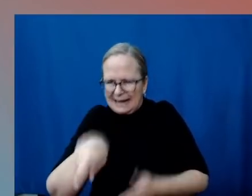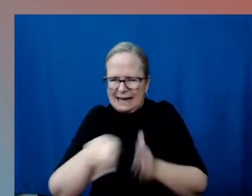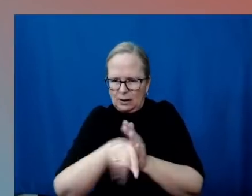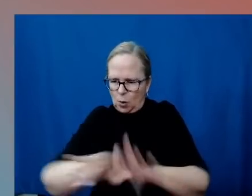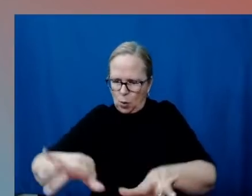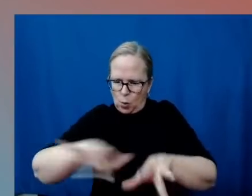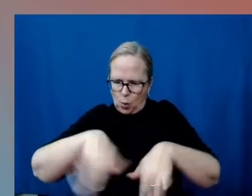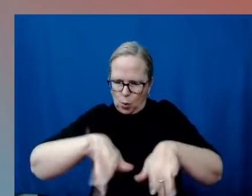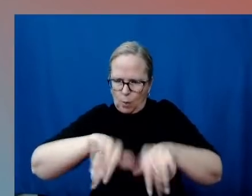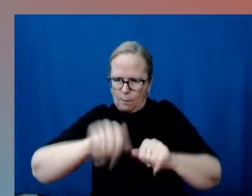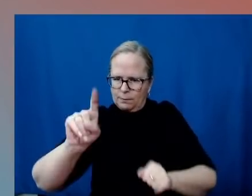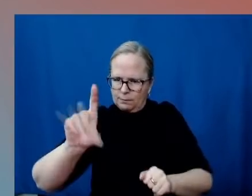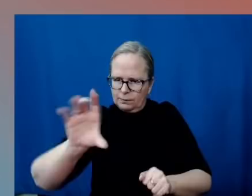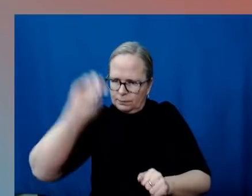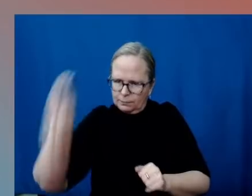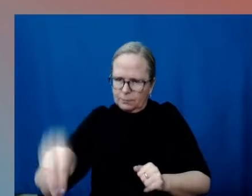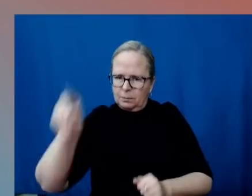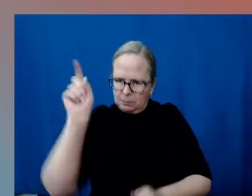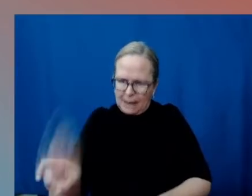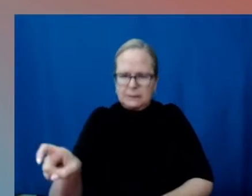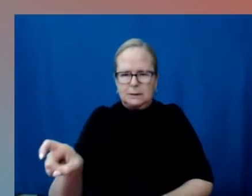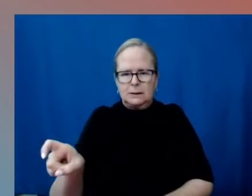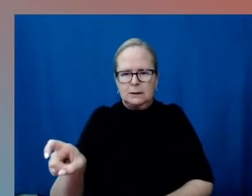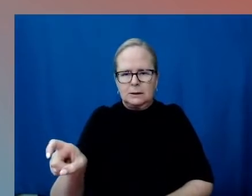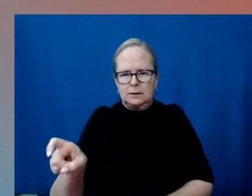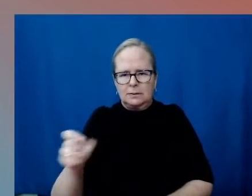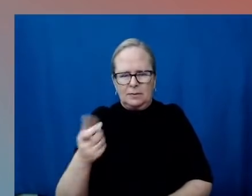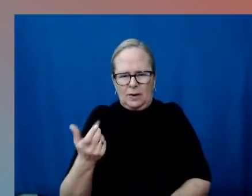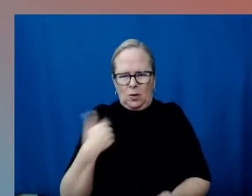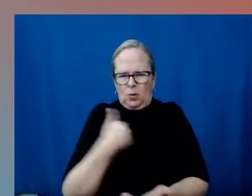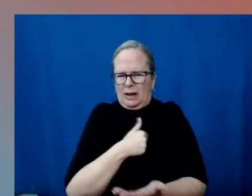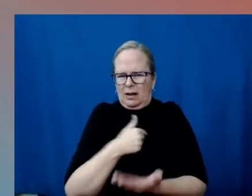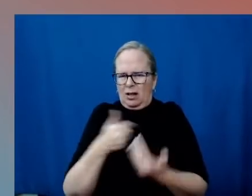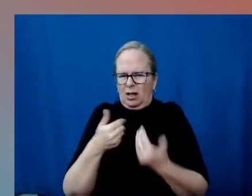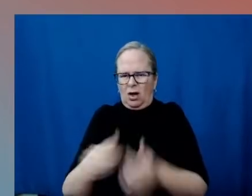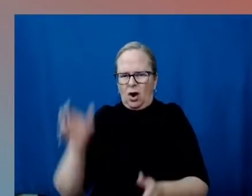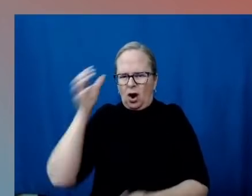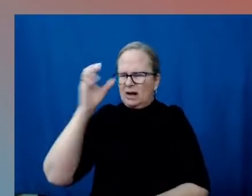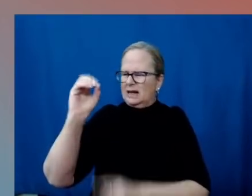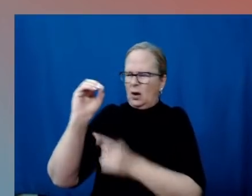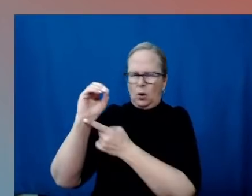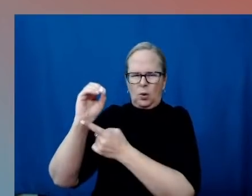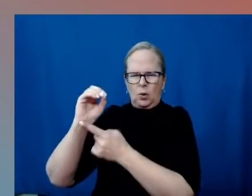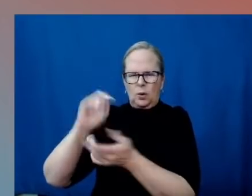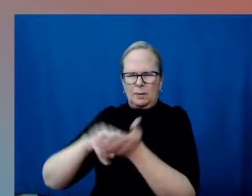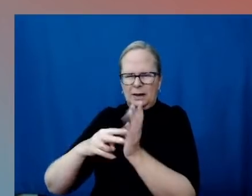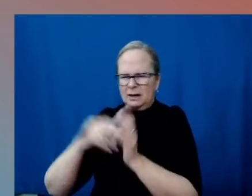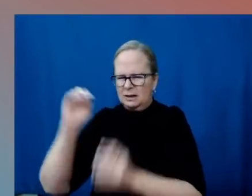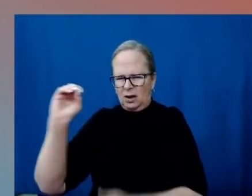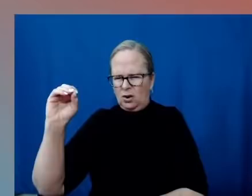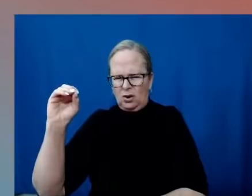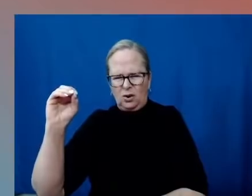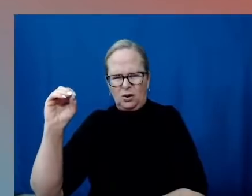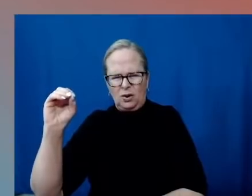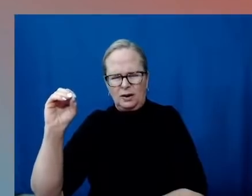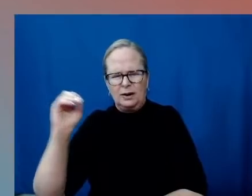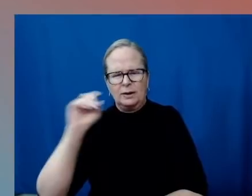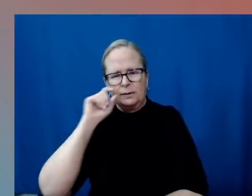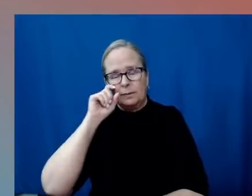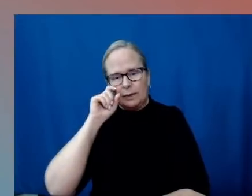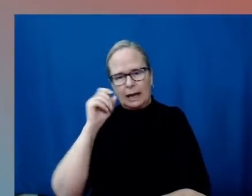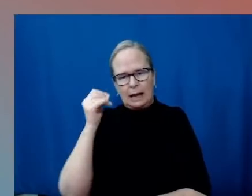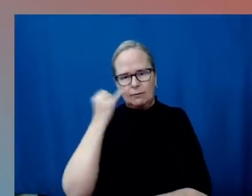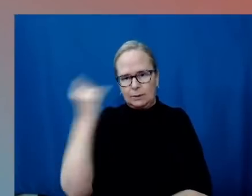how we lost the concept of zero, like that materially, if you have zero something, you